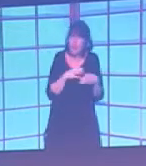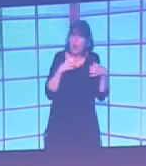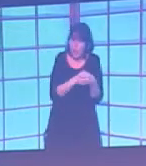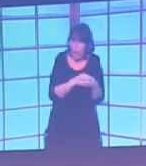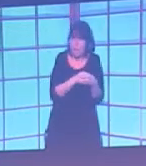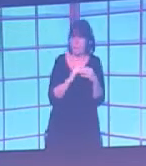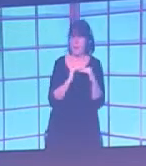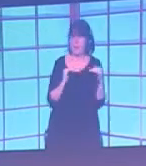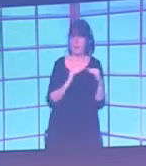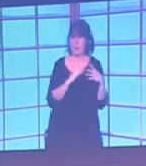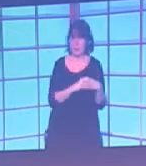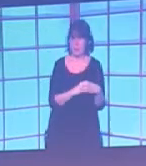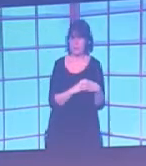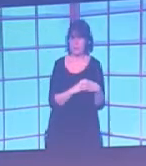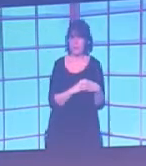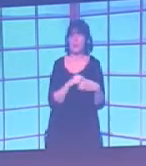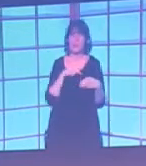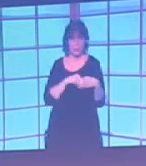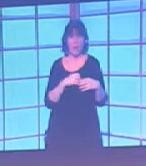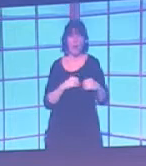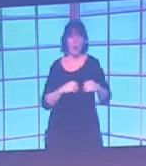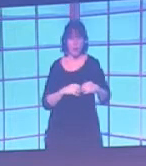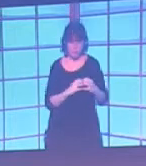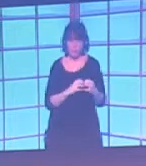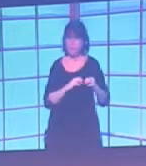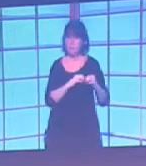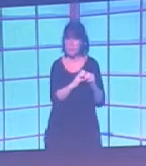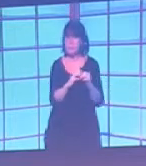so then we were